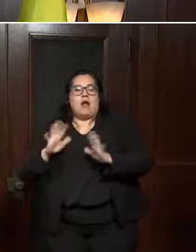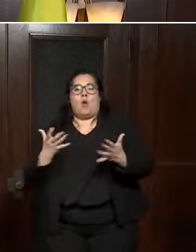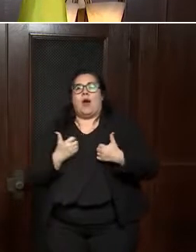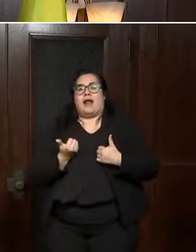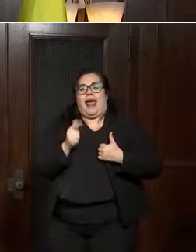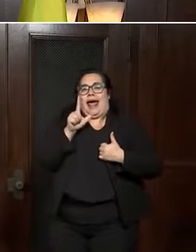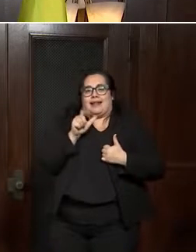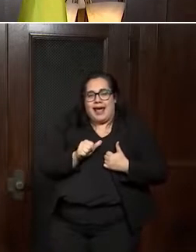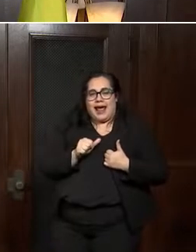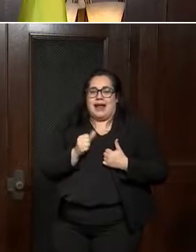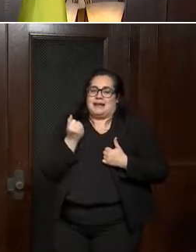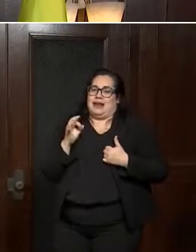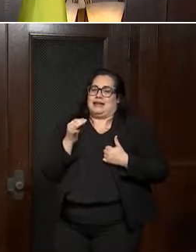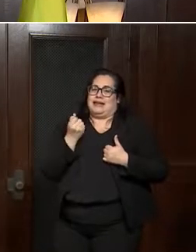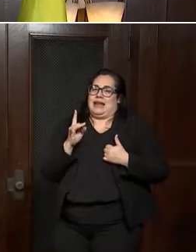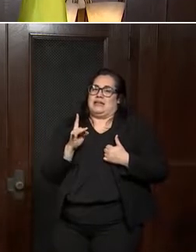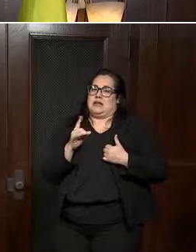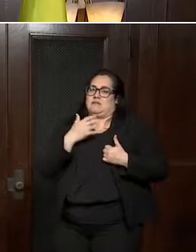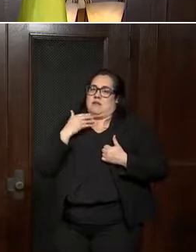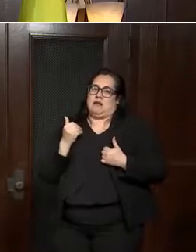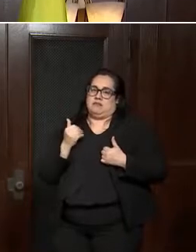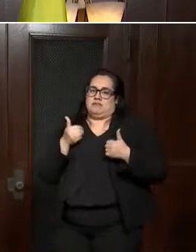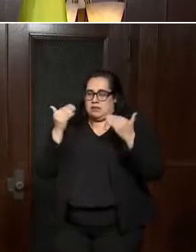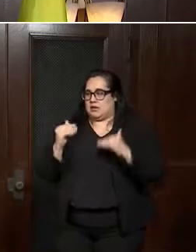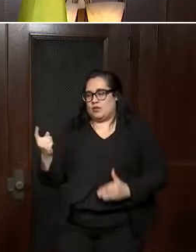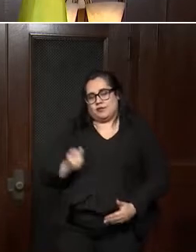1918 experience instead. Next question, please.